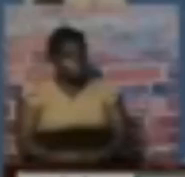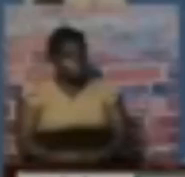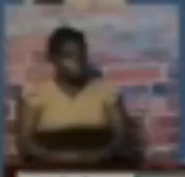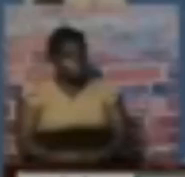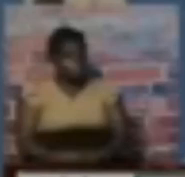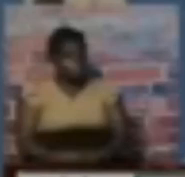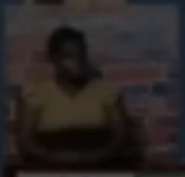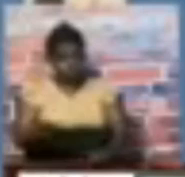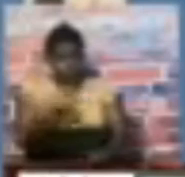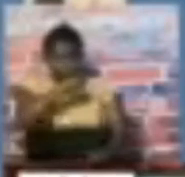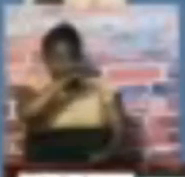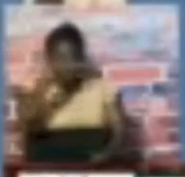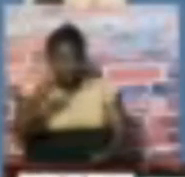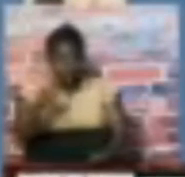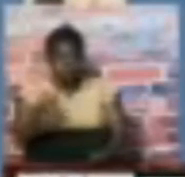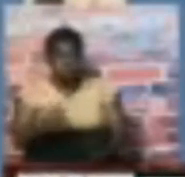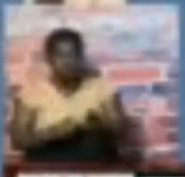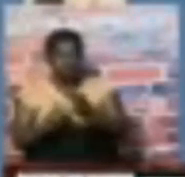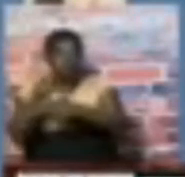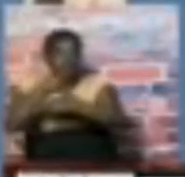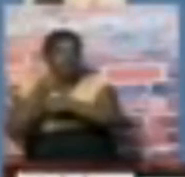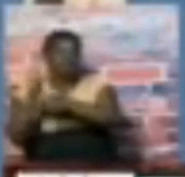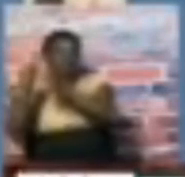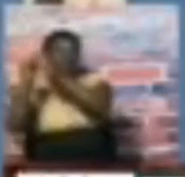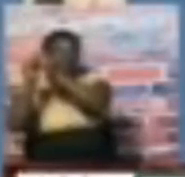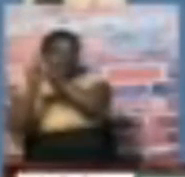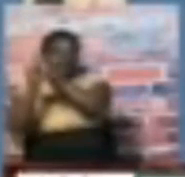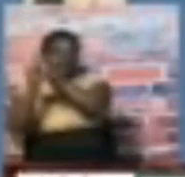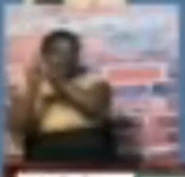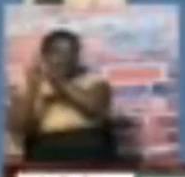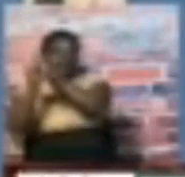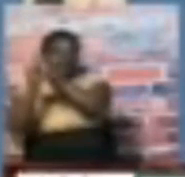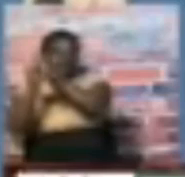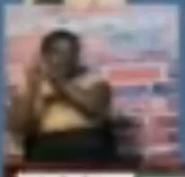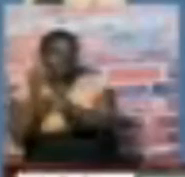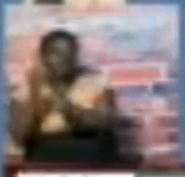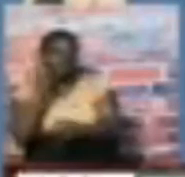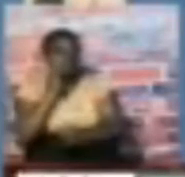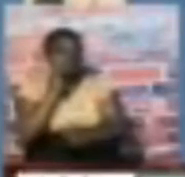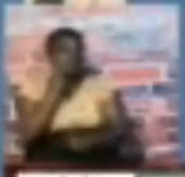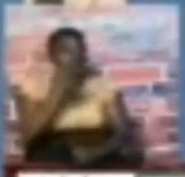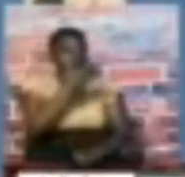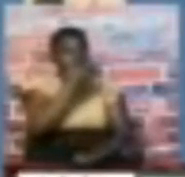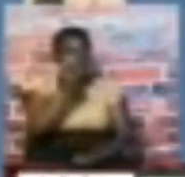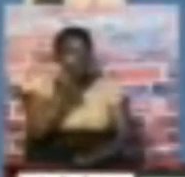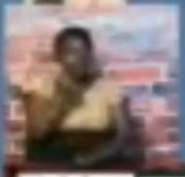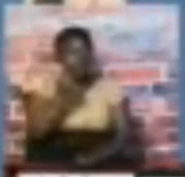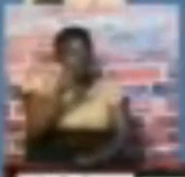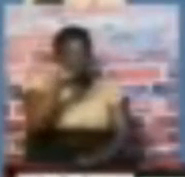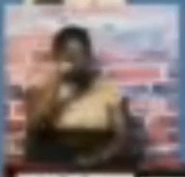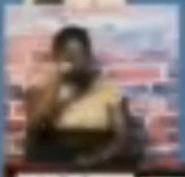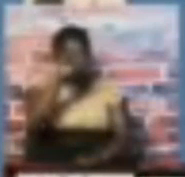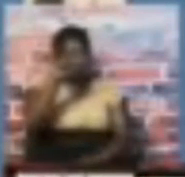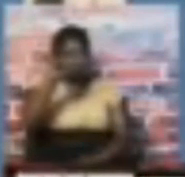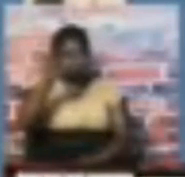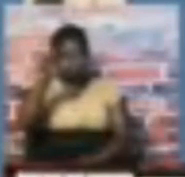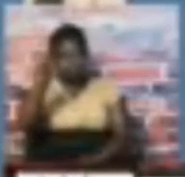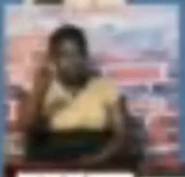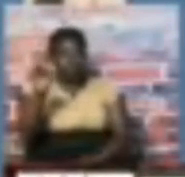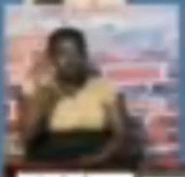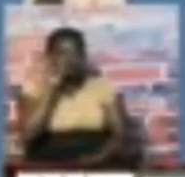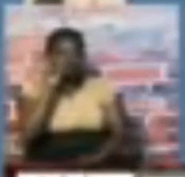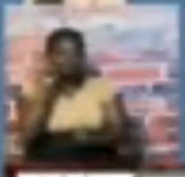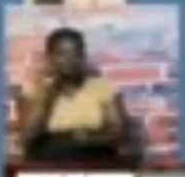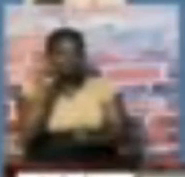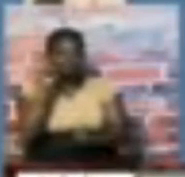Ministers Development Association 10 million shillings. Besmar Coffee 5 million shillings.